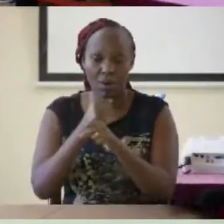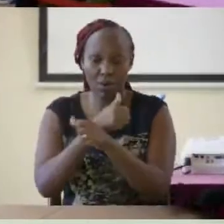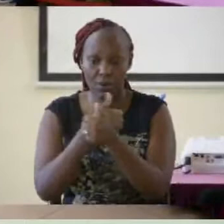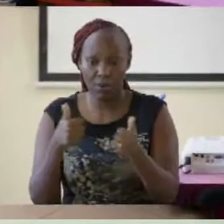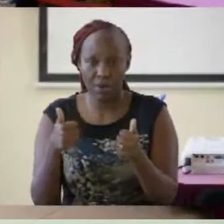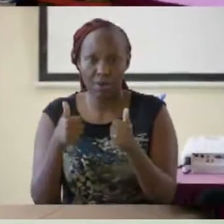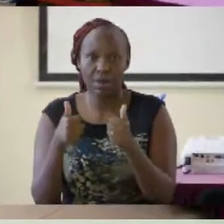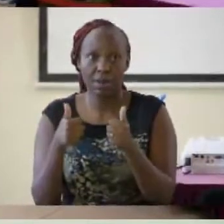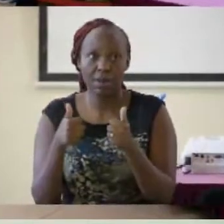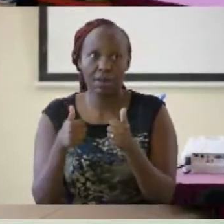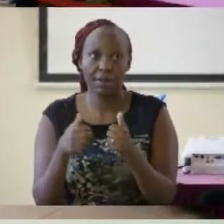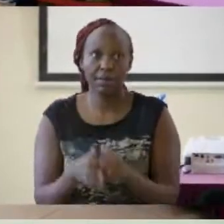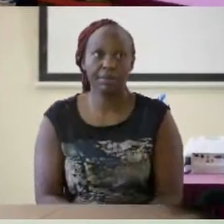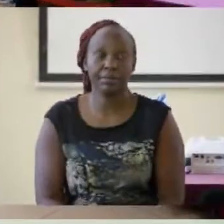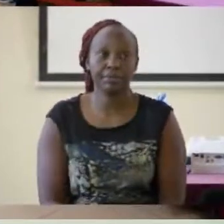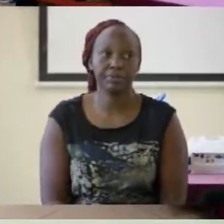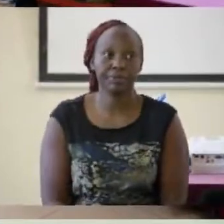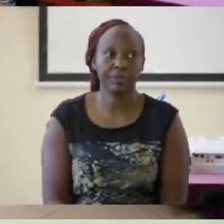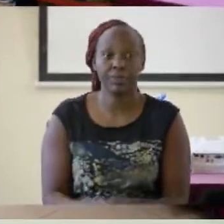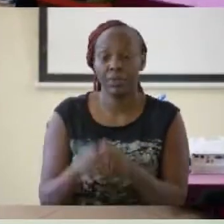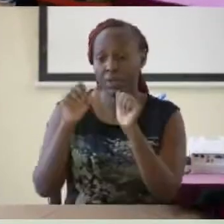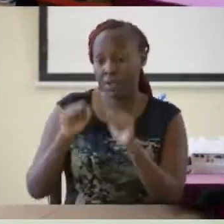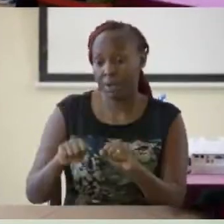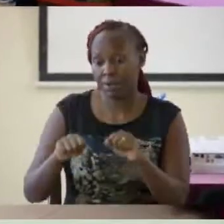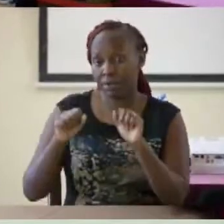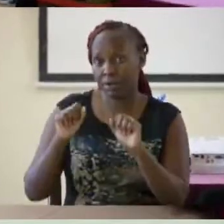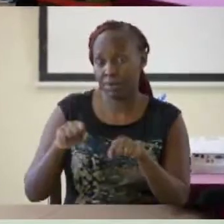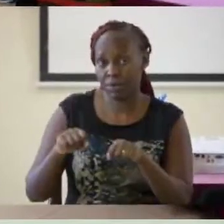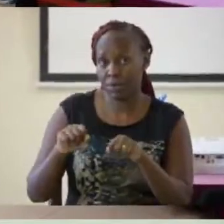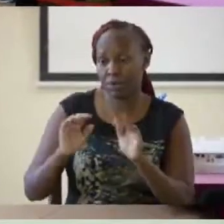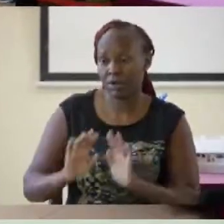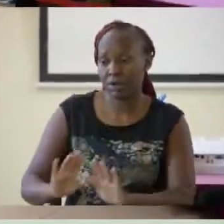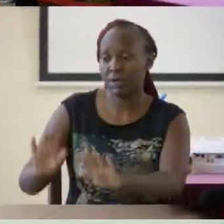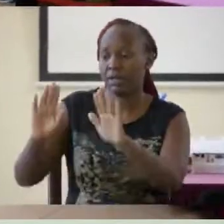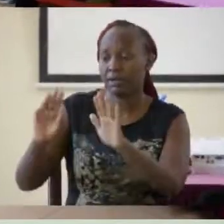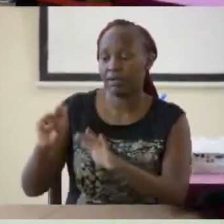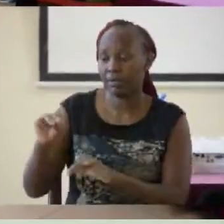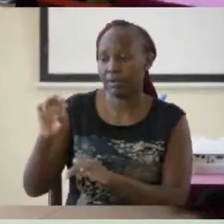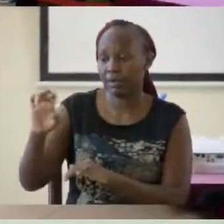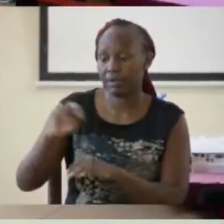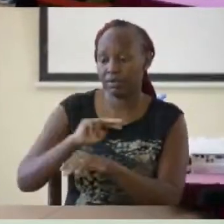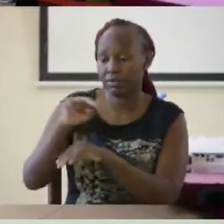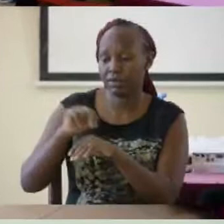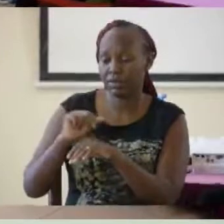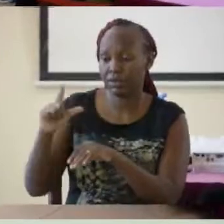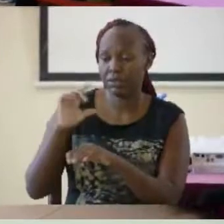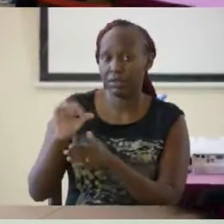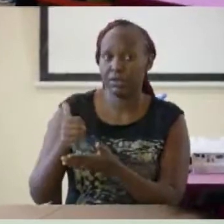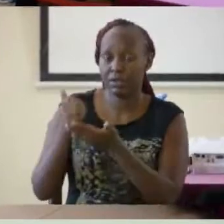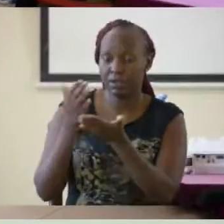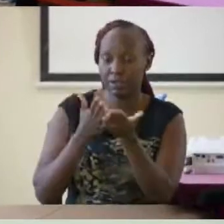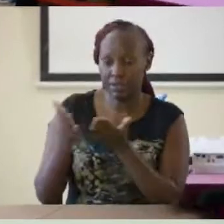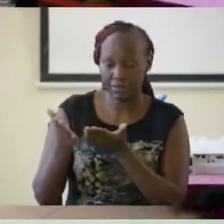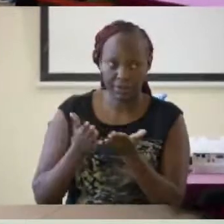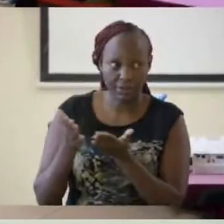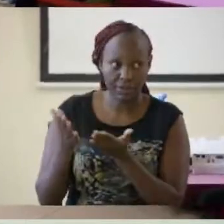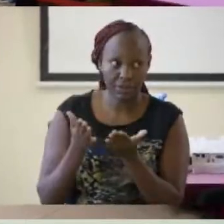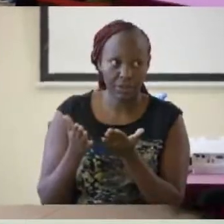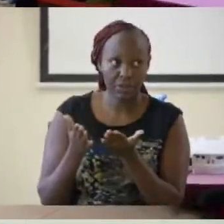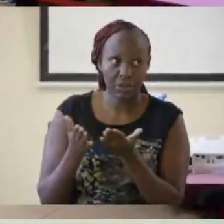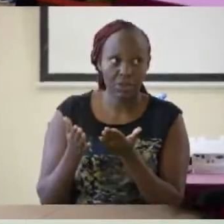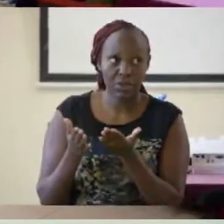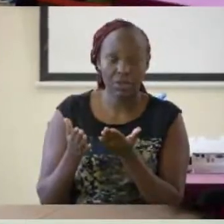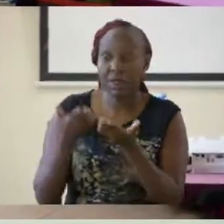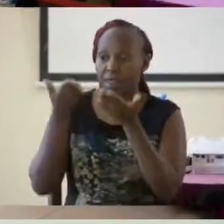be? And can we really leave the M&E function for National Legal Aid Service when they were